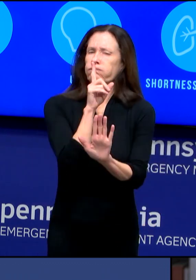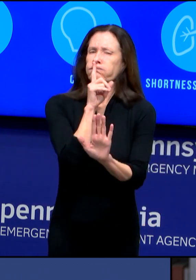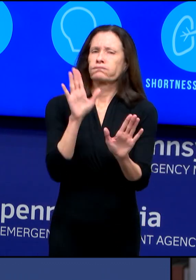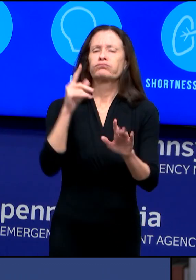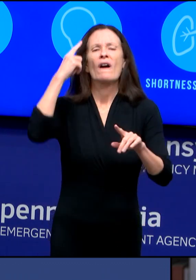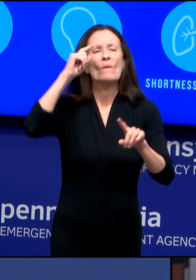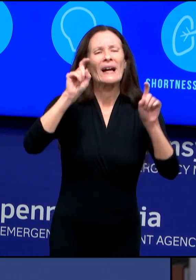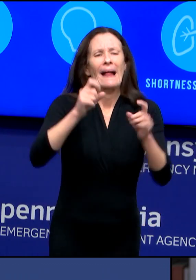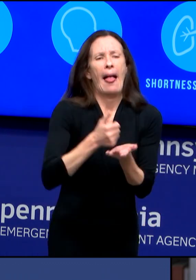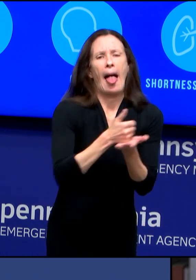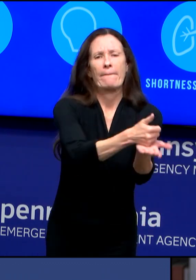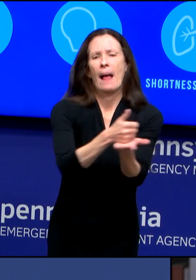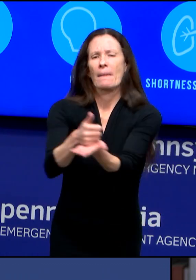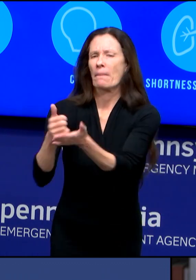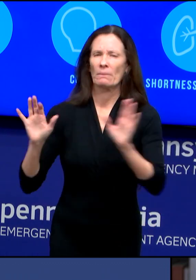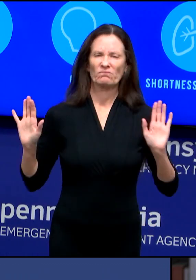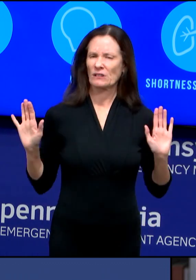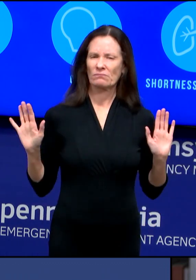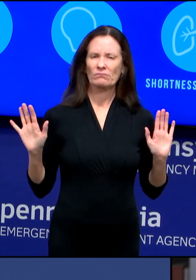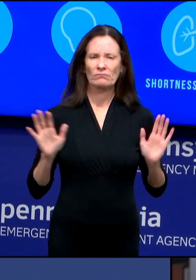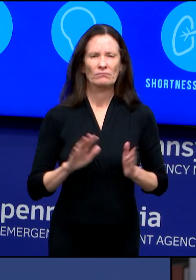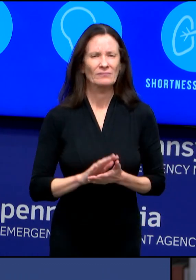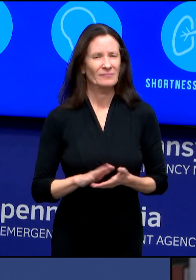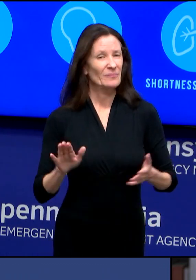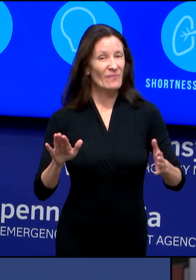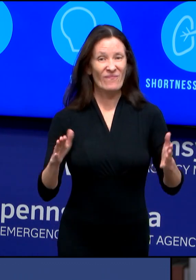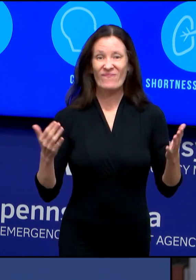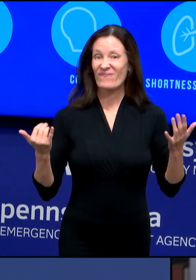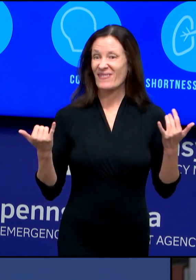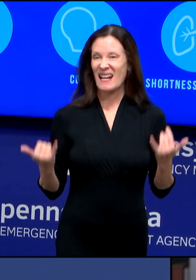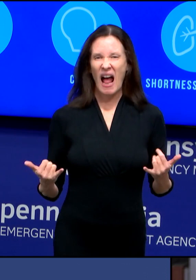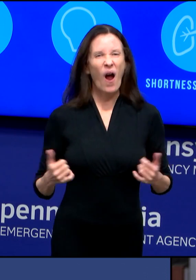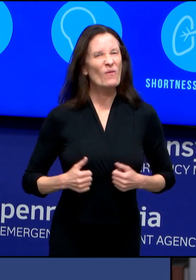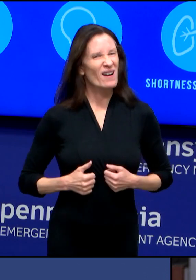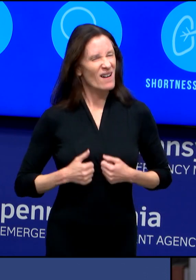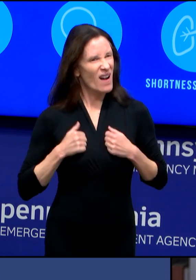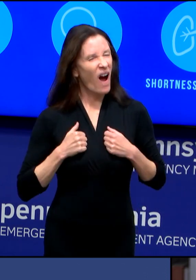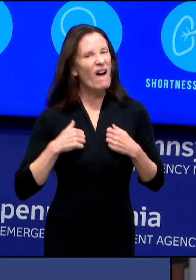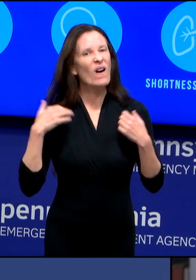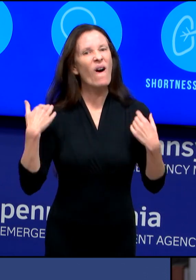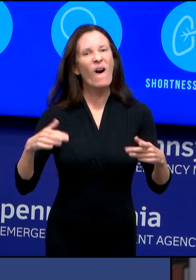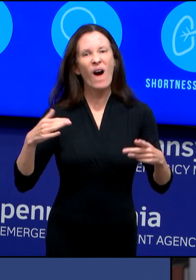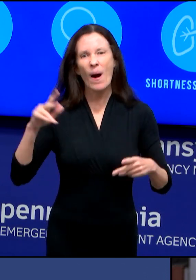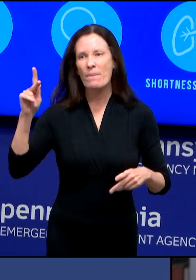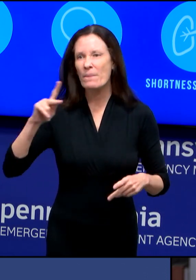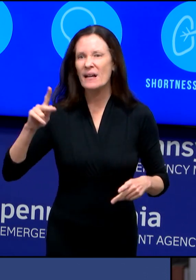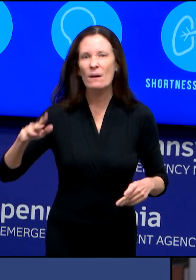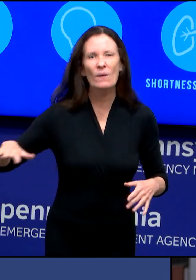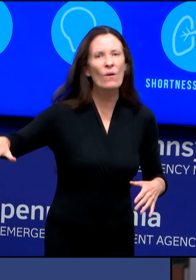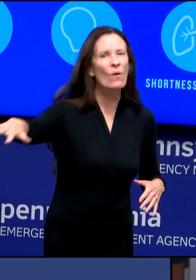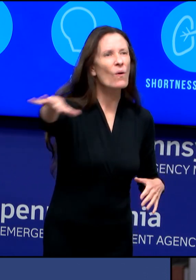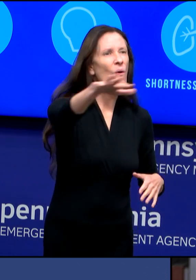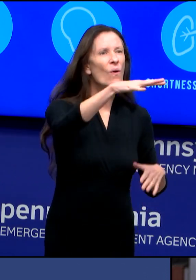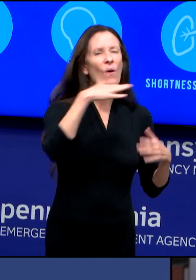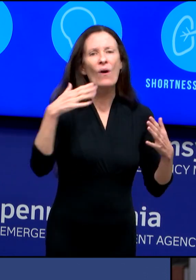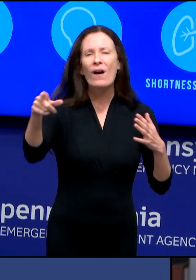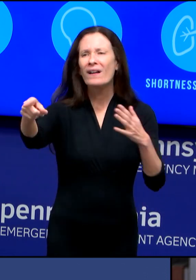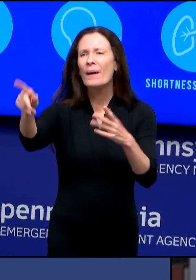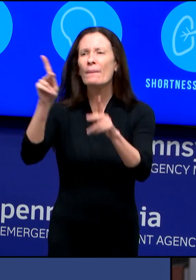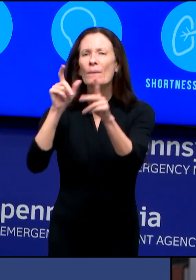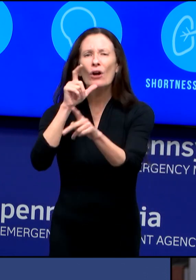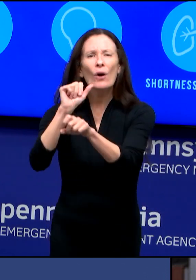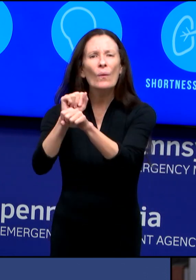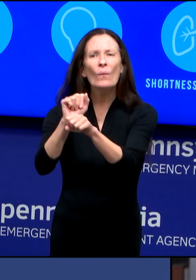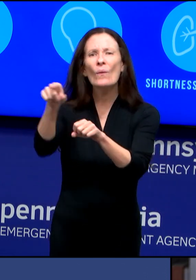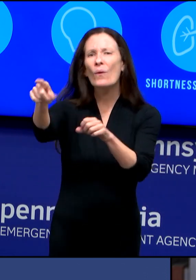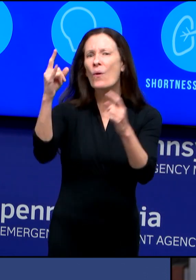shopkeepers. And I won't pretend that things will not get worse before they get better. But what I will promise, is that the